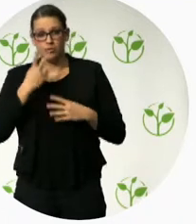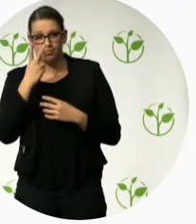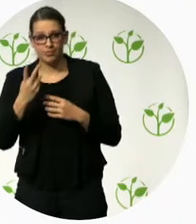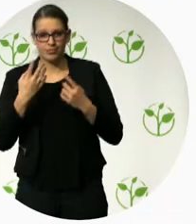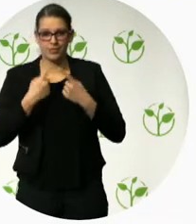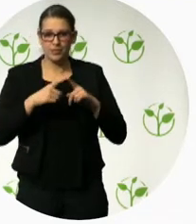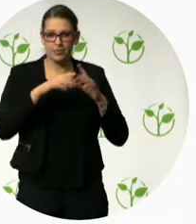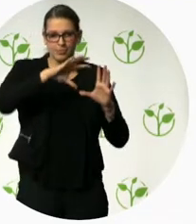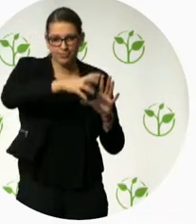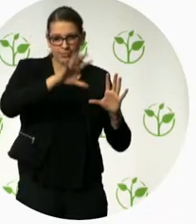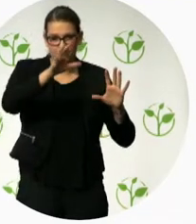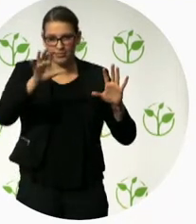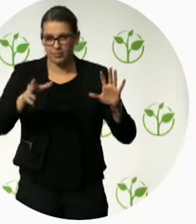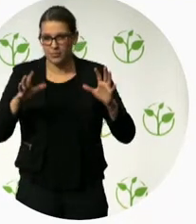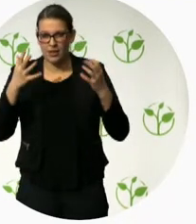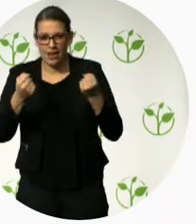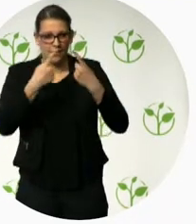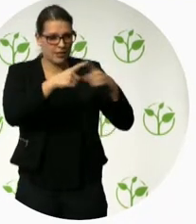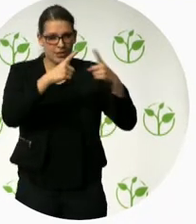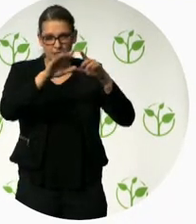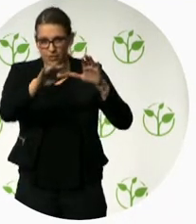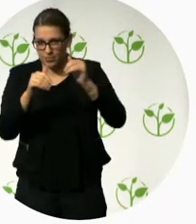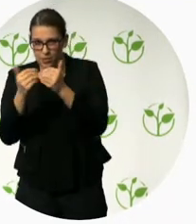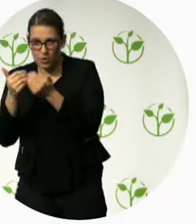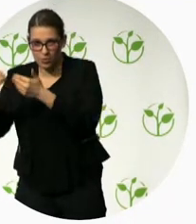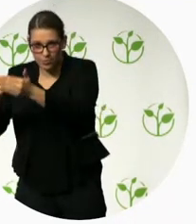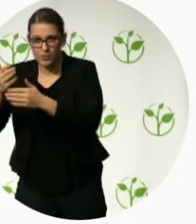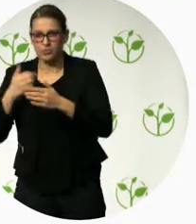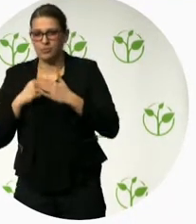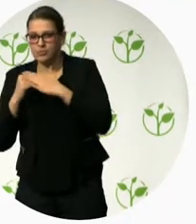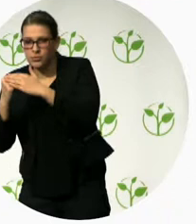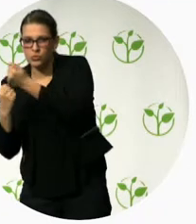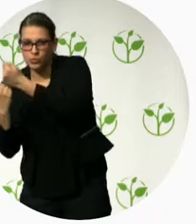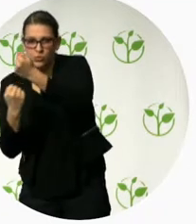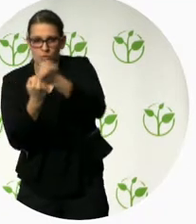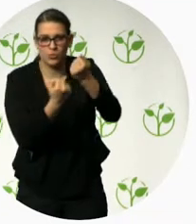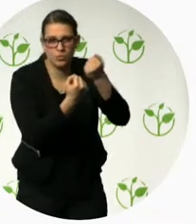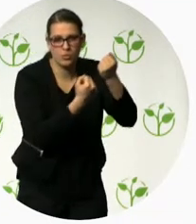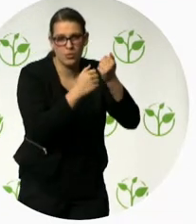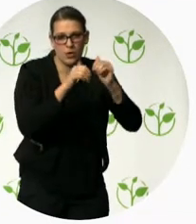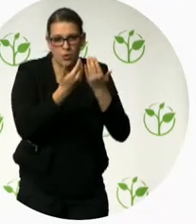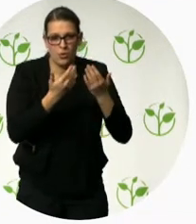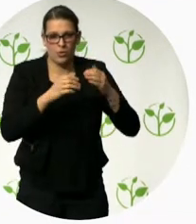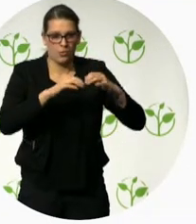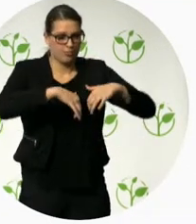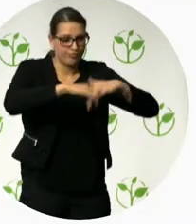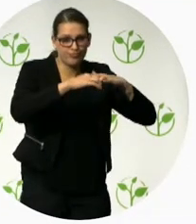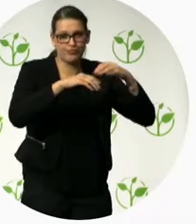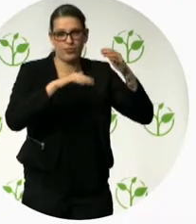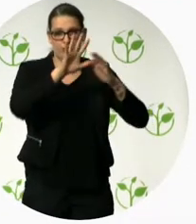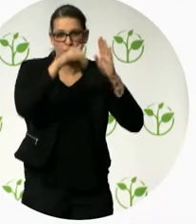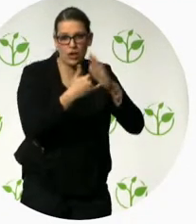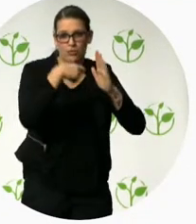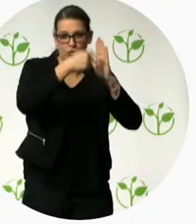so that they can take it over once we exit from the project area. Now we are working as a national NGO